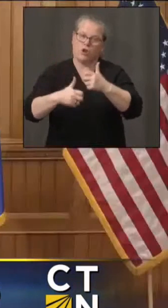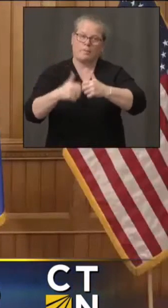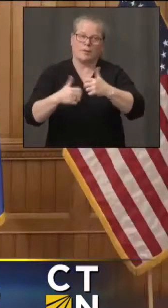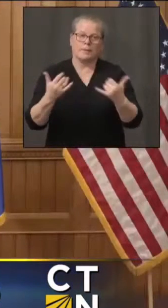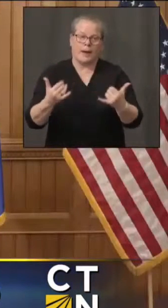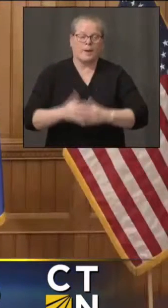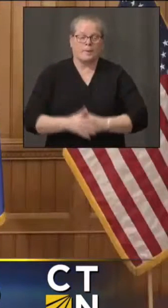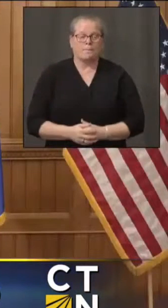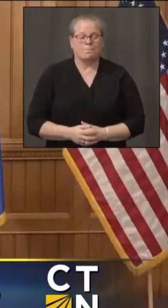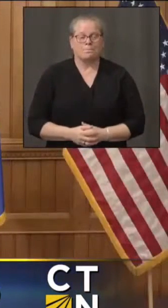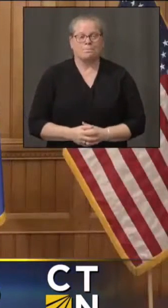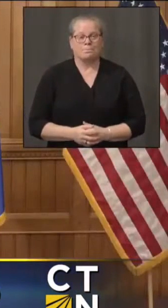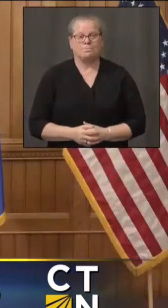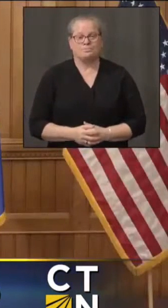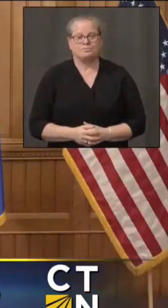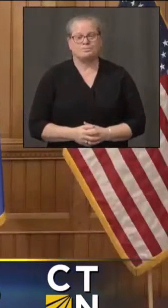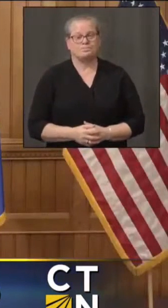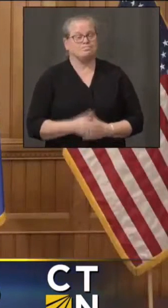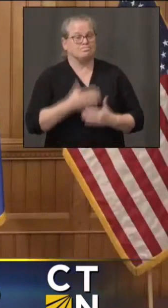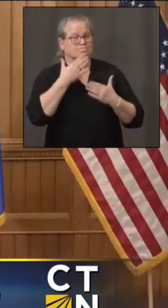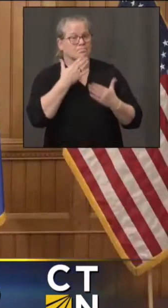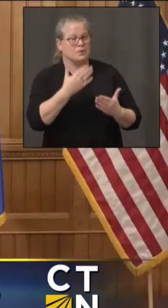All right, Governor, thank you.